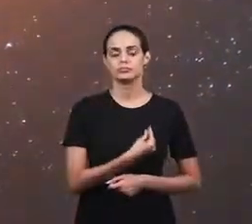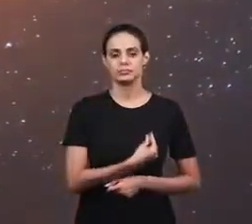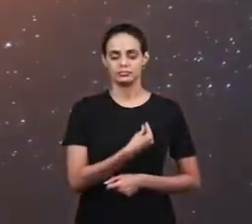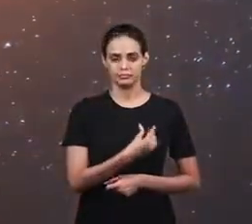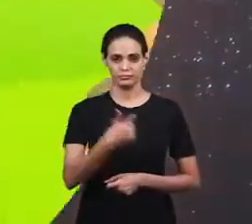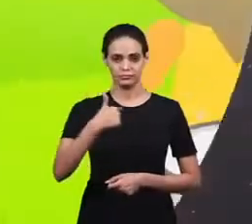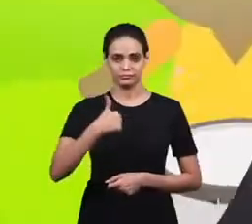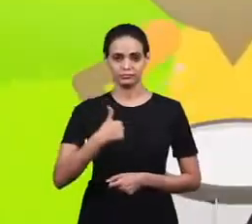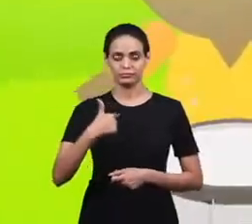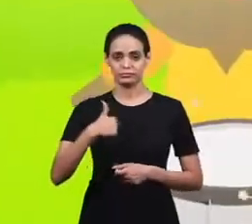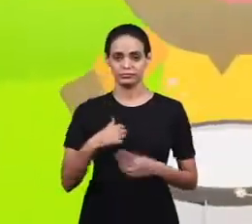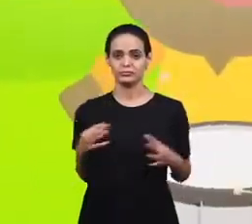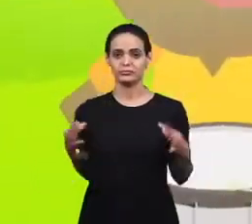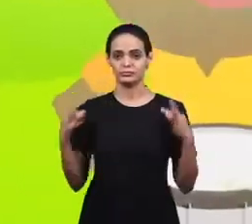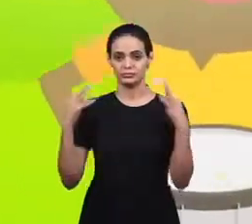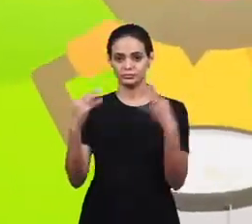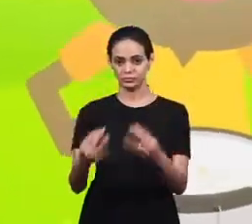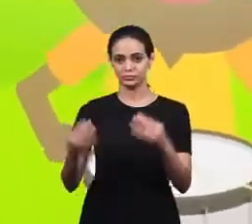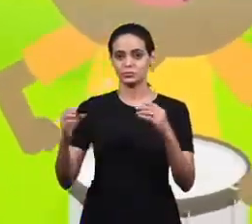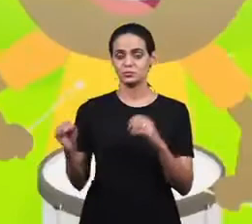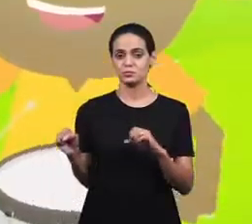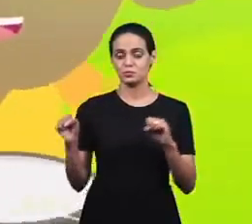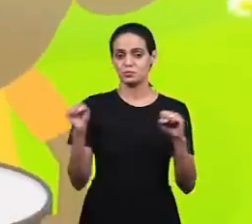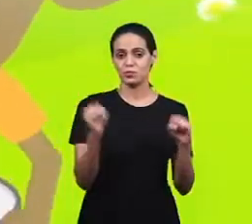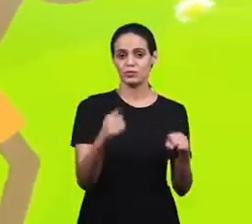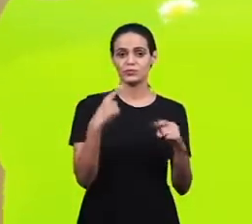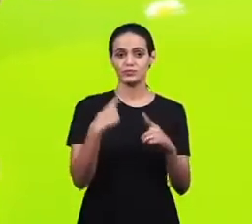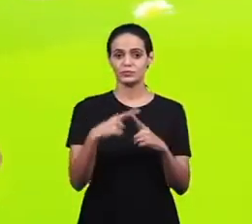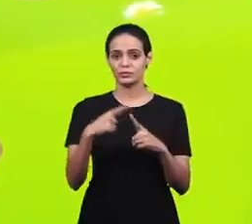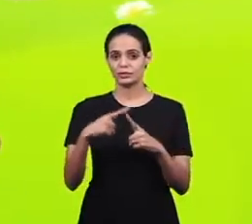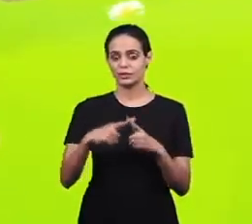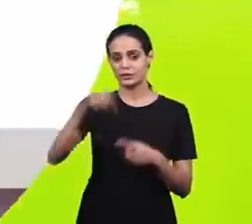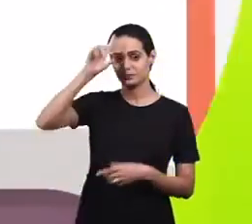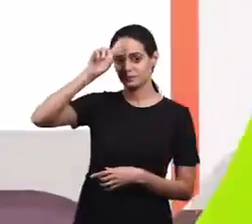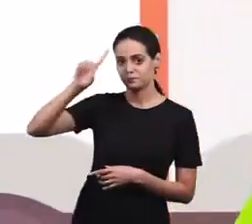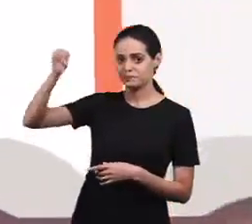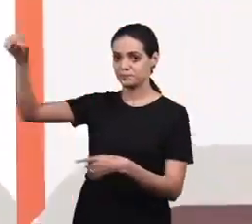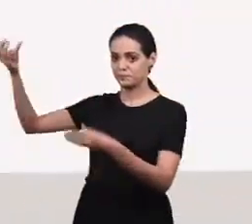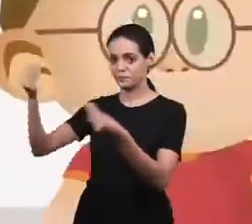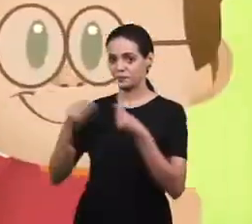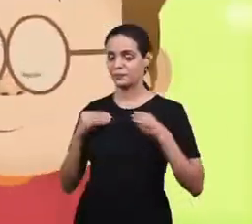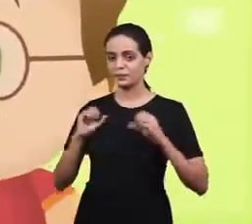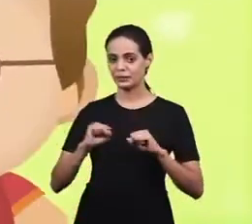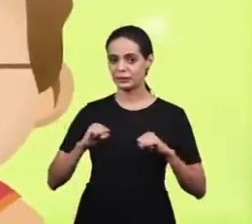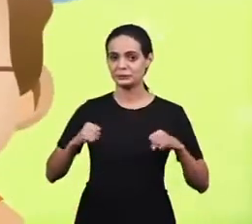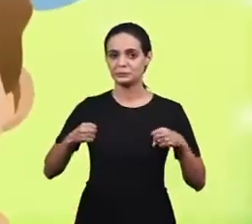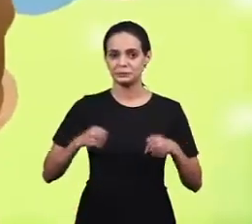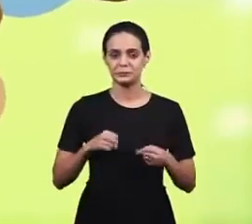I can do all things through He who strengthens me.